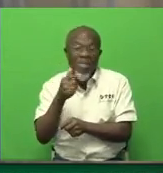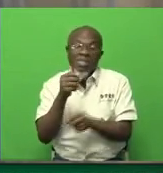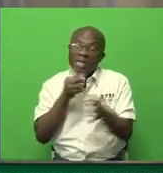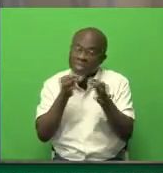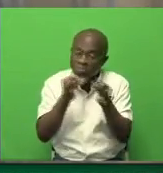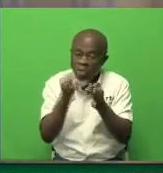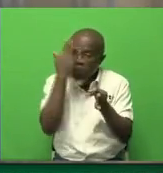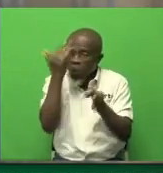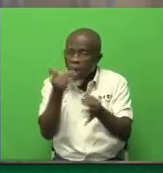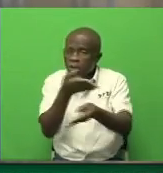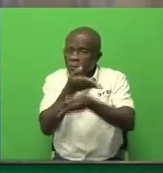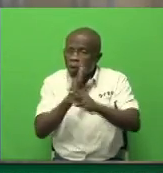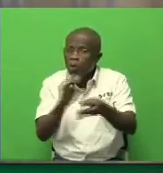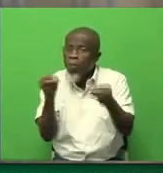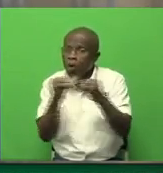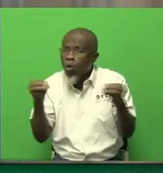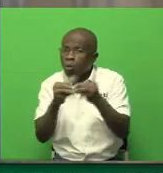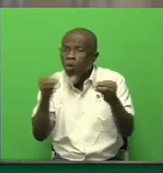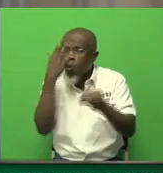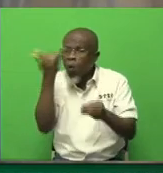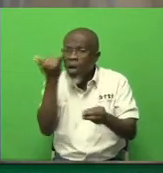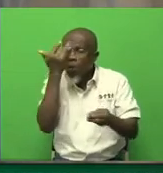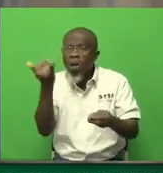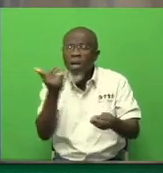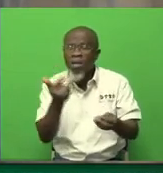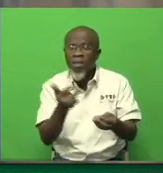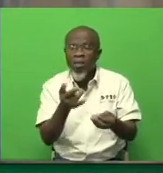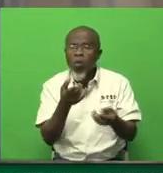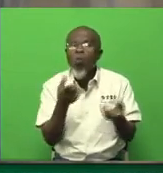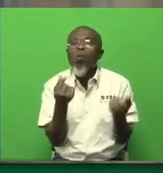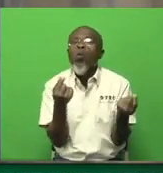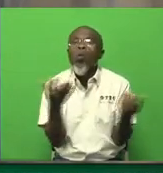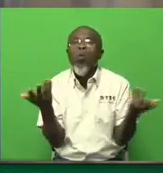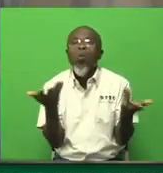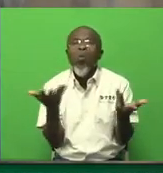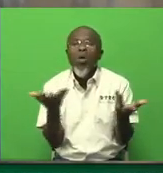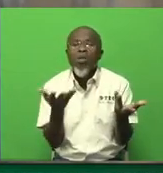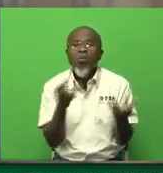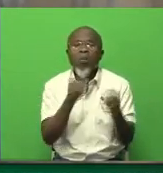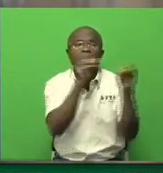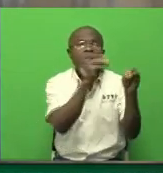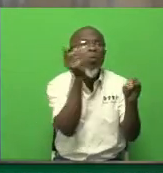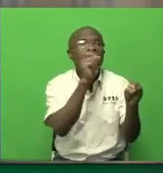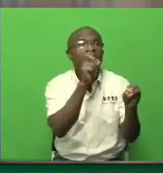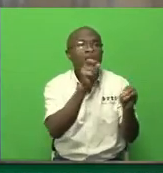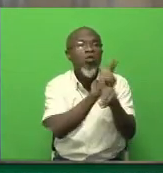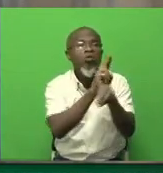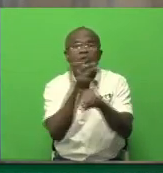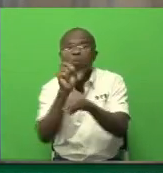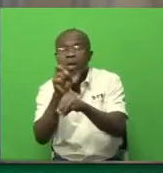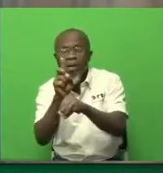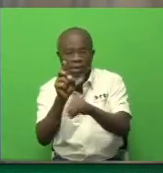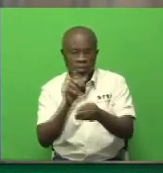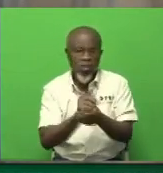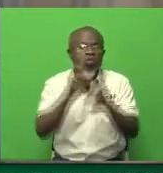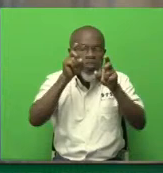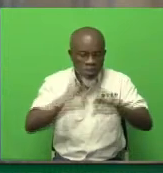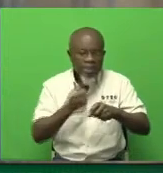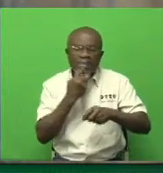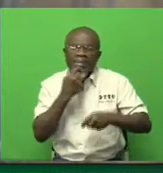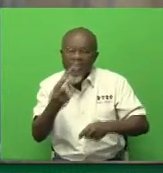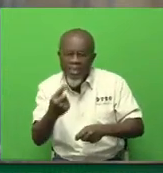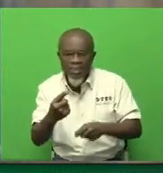needed to finance his 2020 to deficit why what did you do with that money where has that money gone you have to tell the